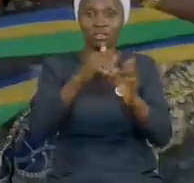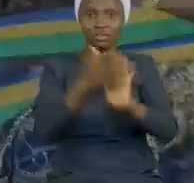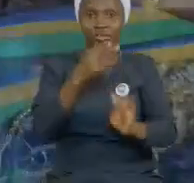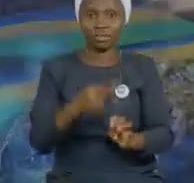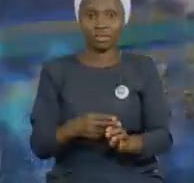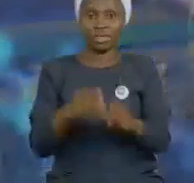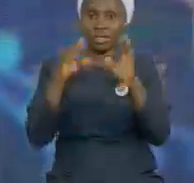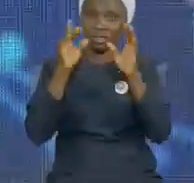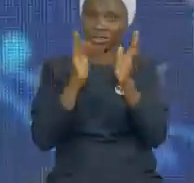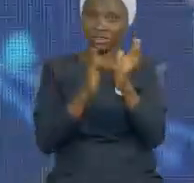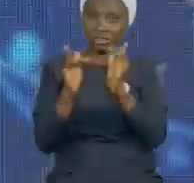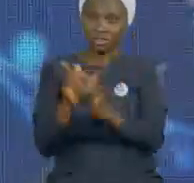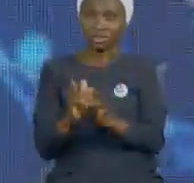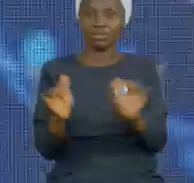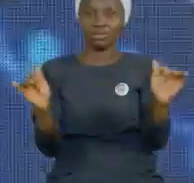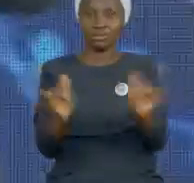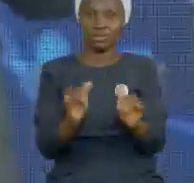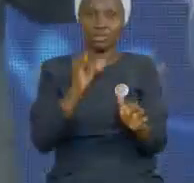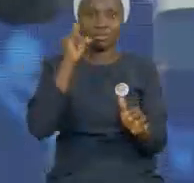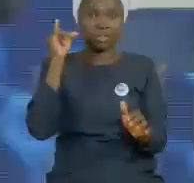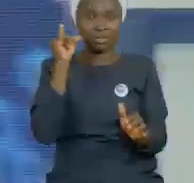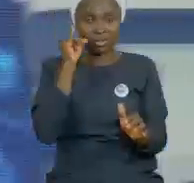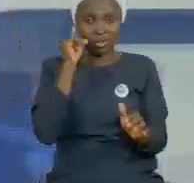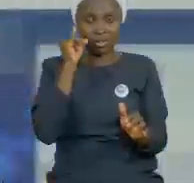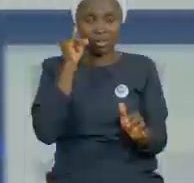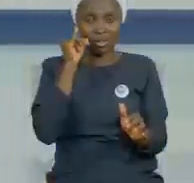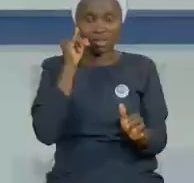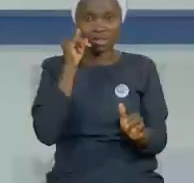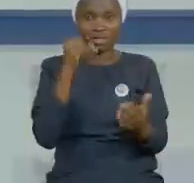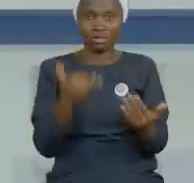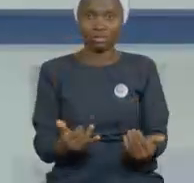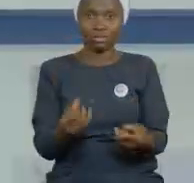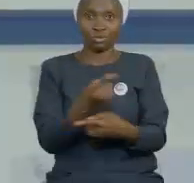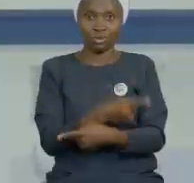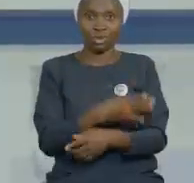the same yesterday, today, and forever.